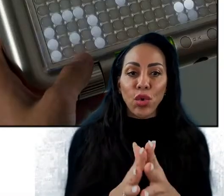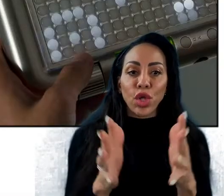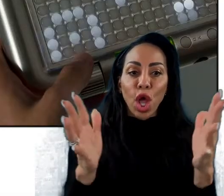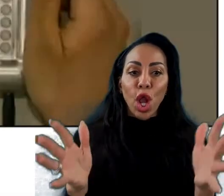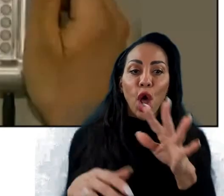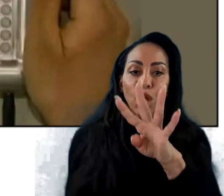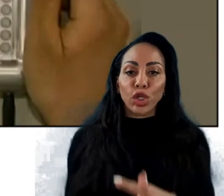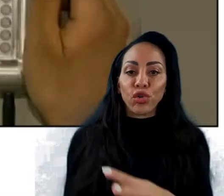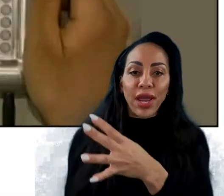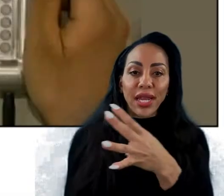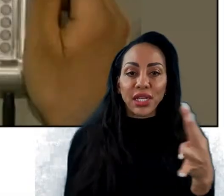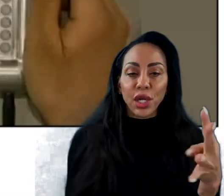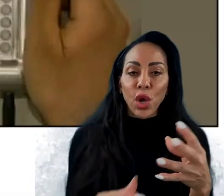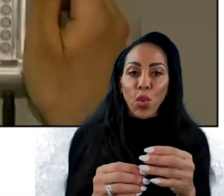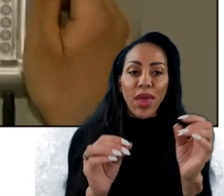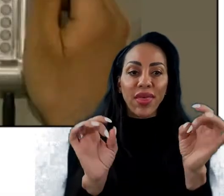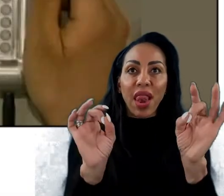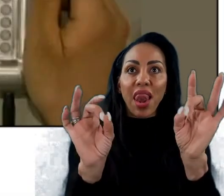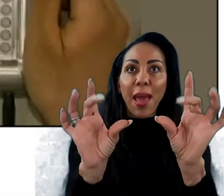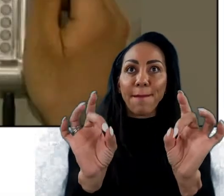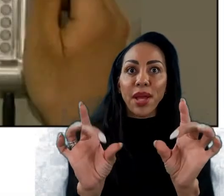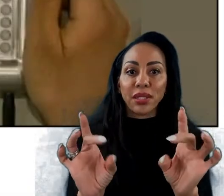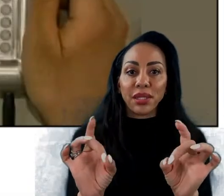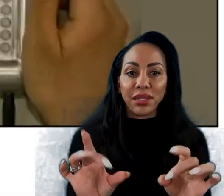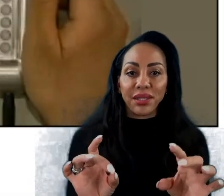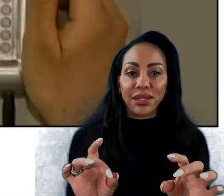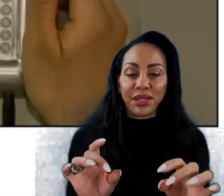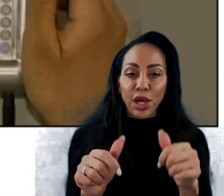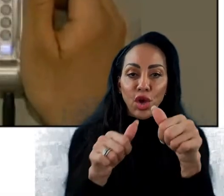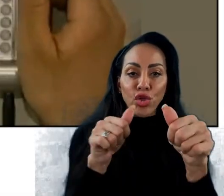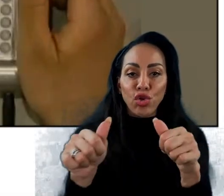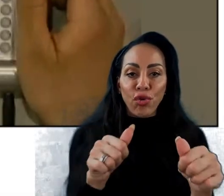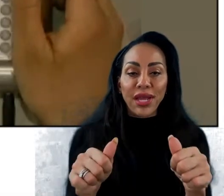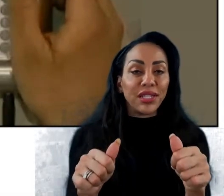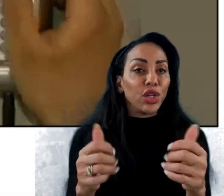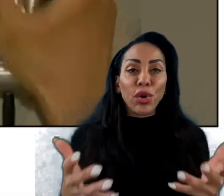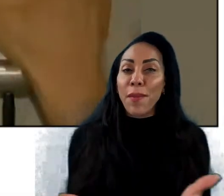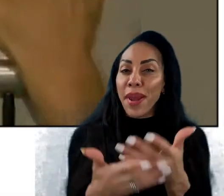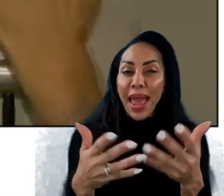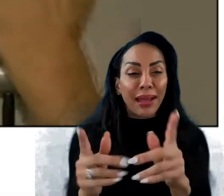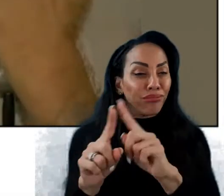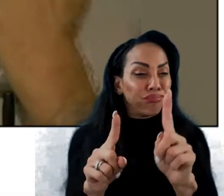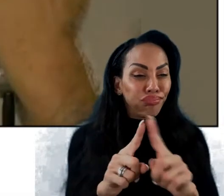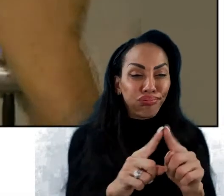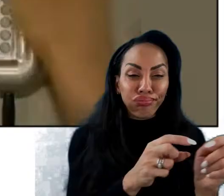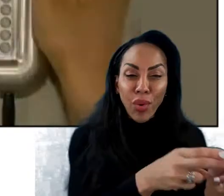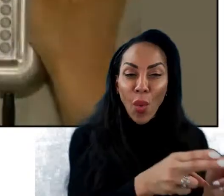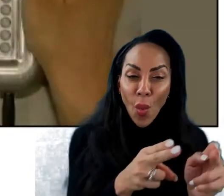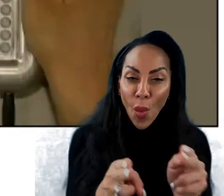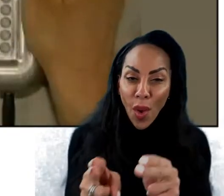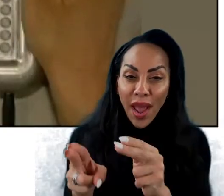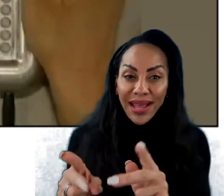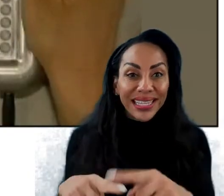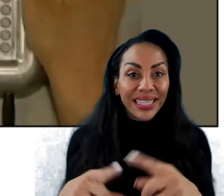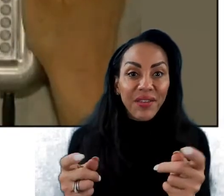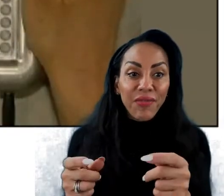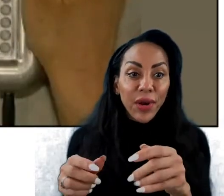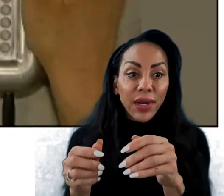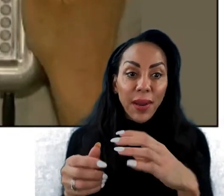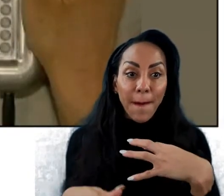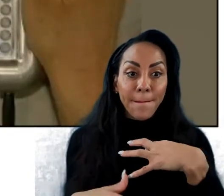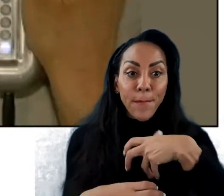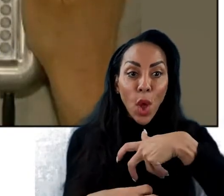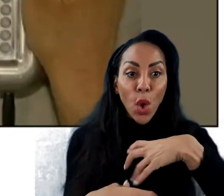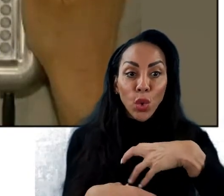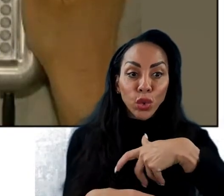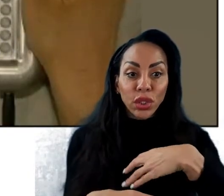light-up buttons, and the grid can be played in many different ways. There's lots of modes to explore.